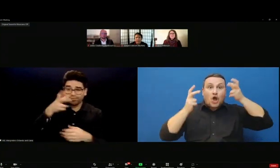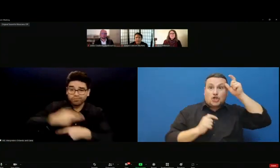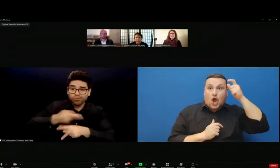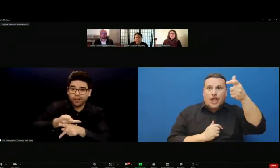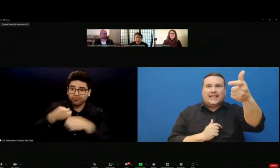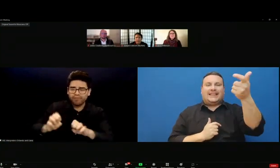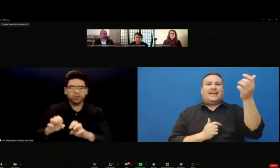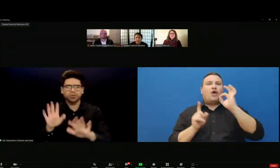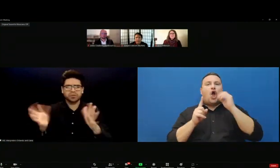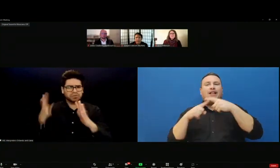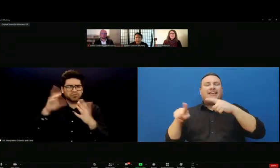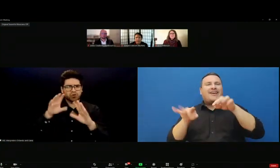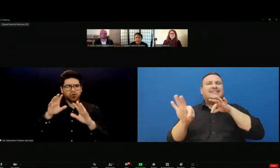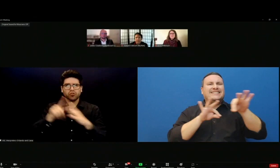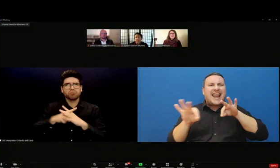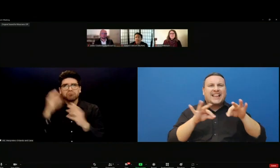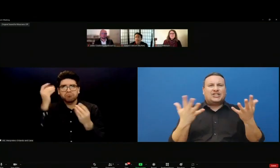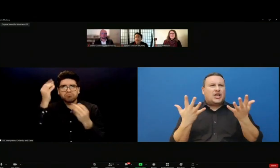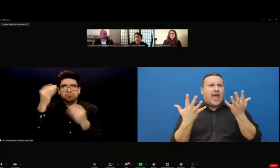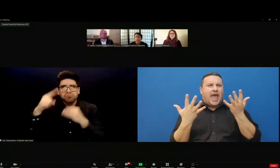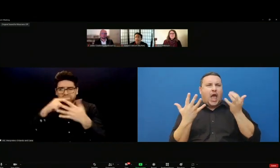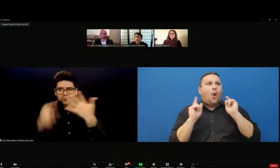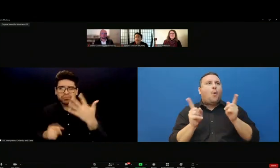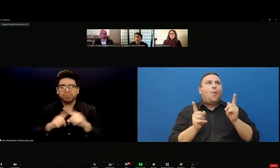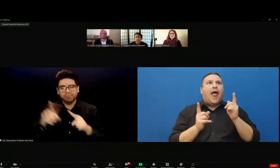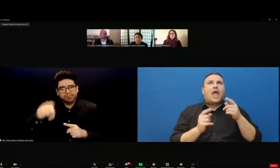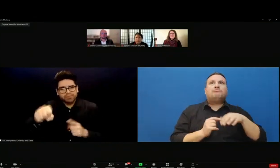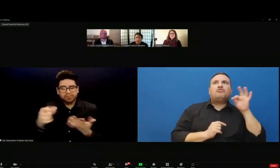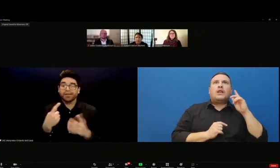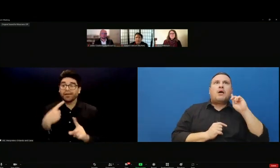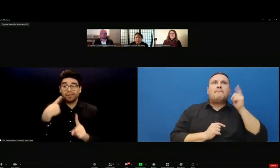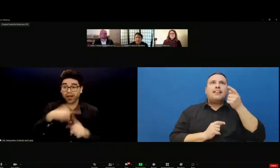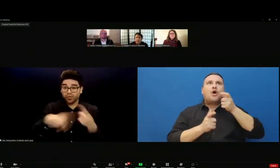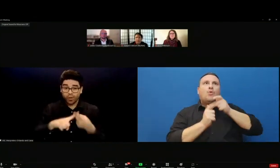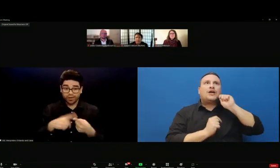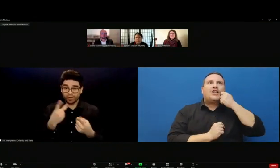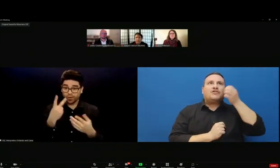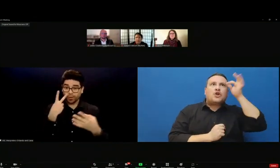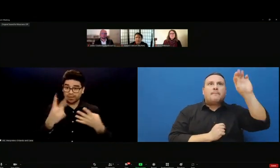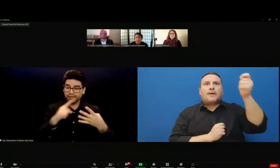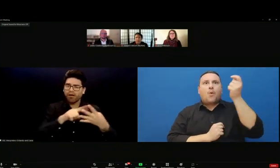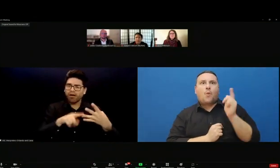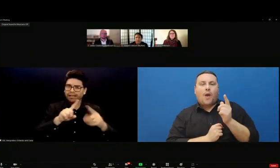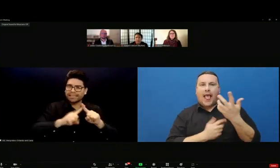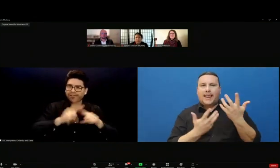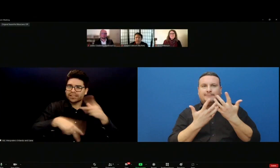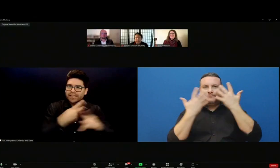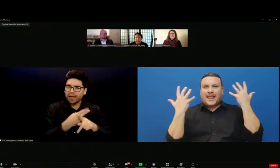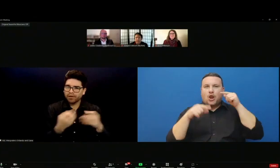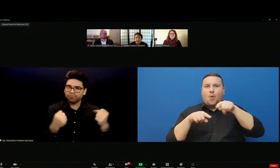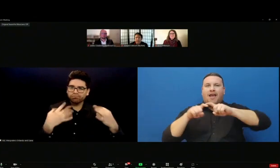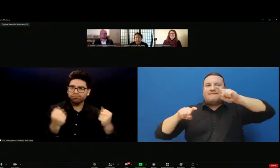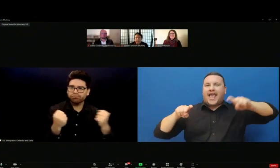these different strategies, what is the most beneficial for on the comprehension side? And also, what is the individual variability